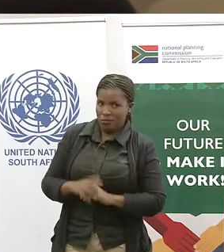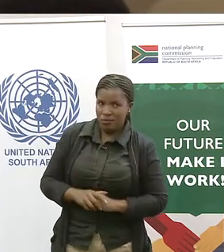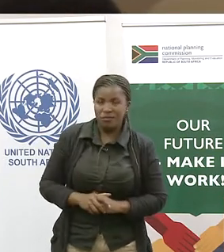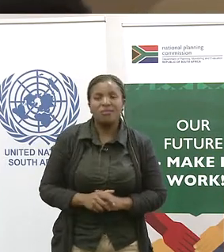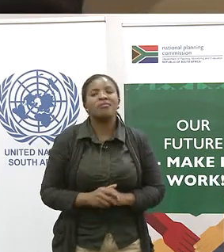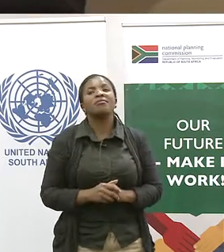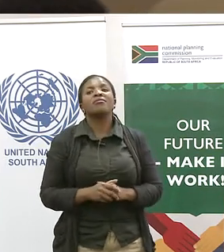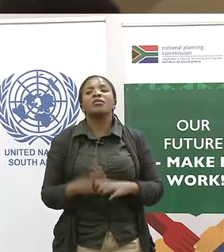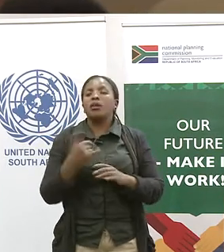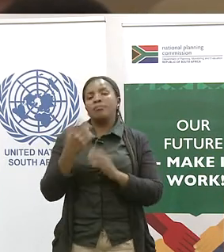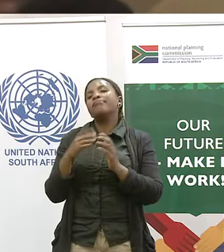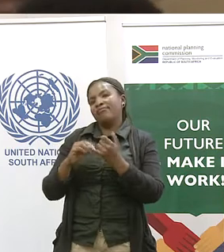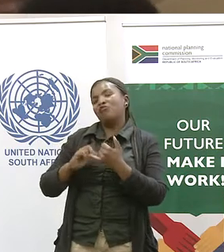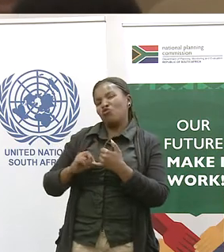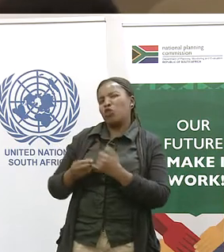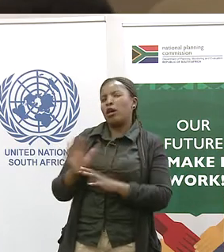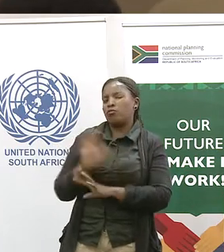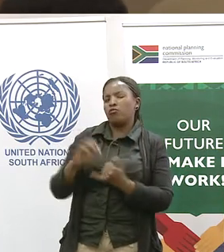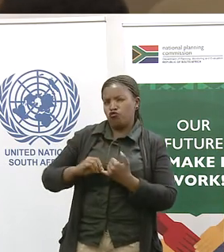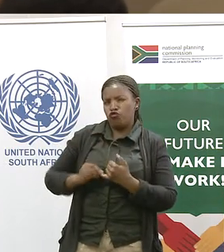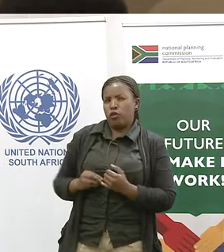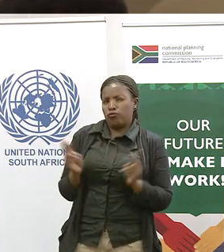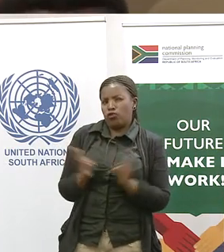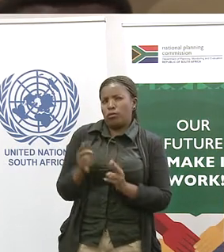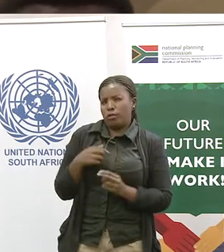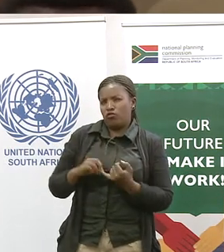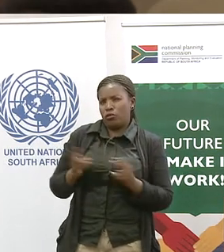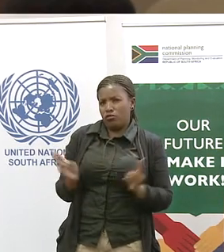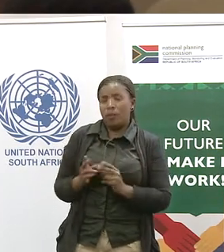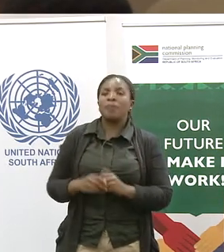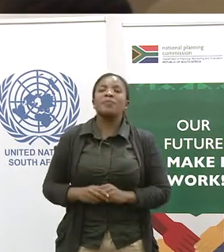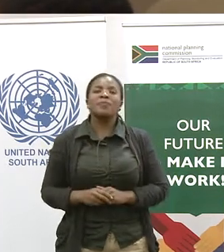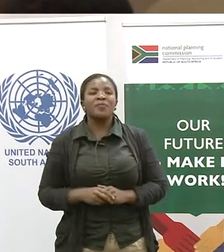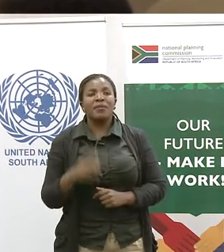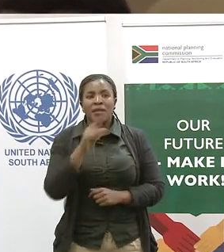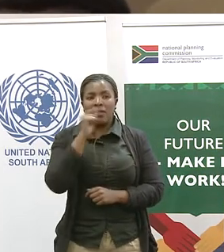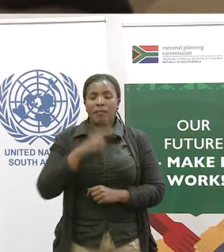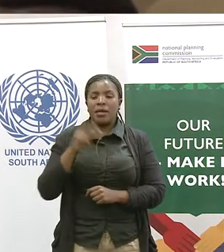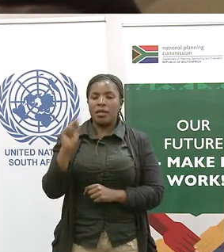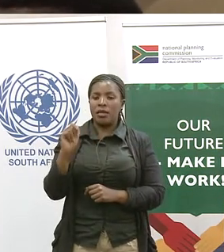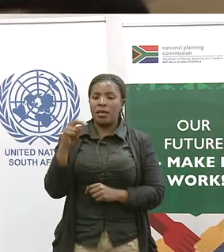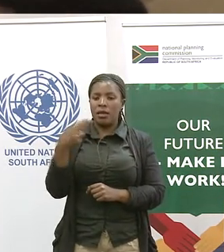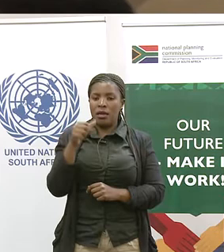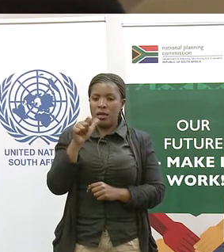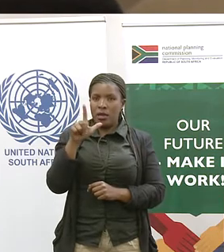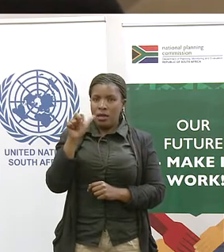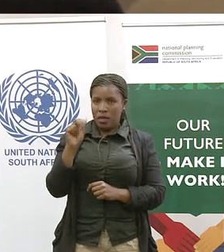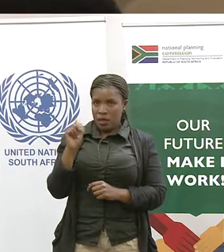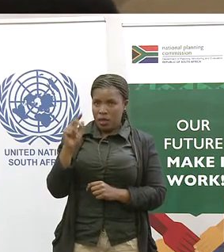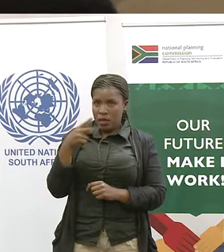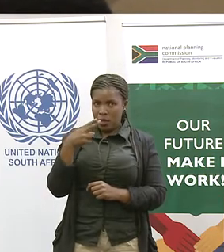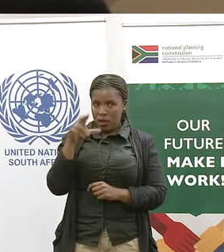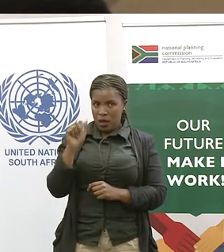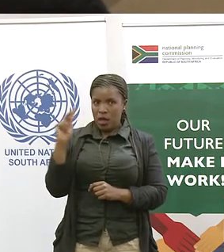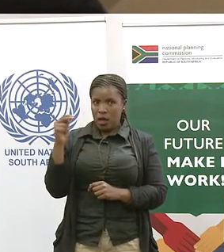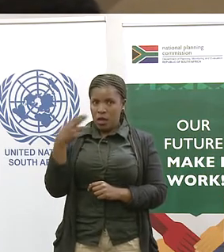will not emulate the first speaker. My name is Dr. Kumalo. I spend most of